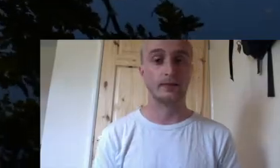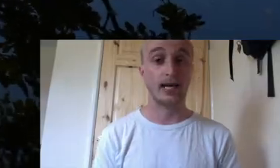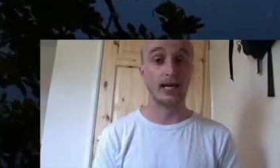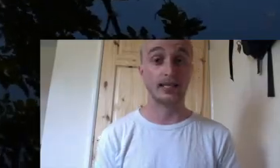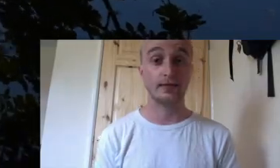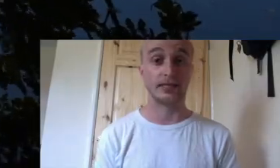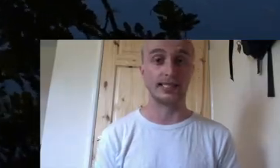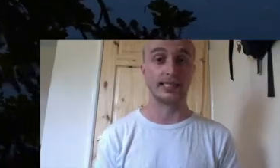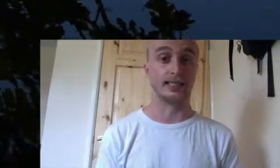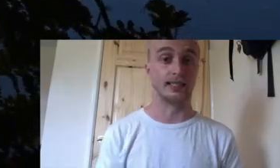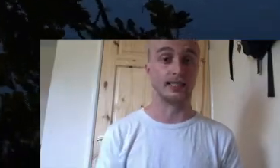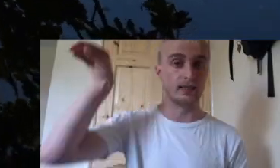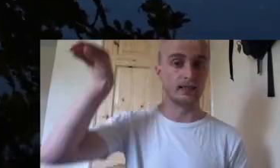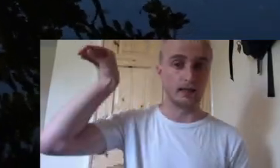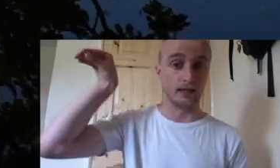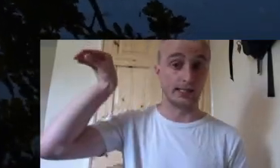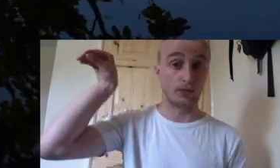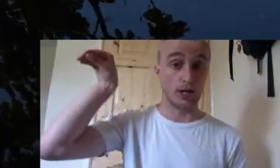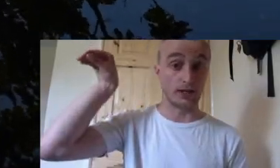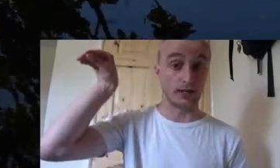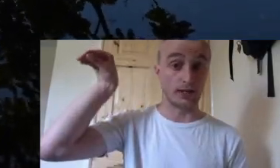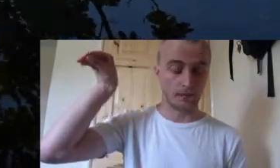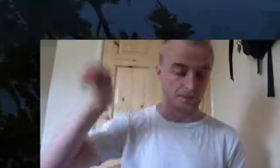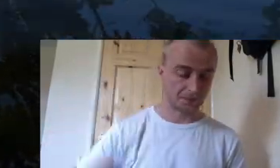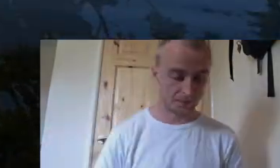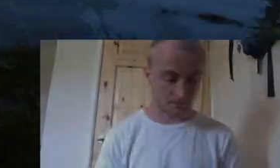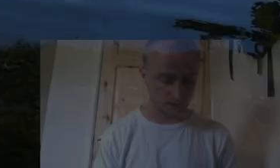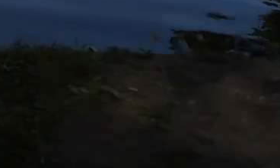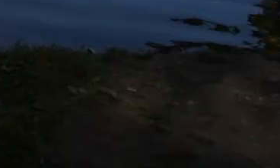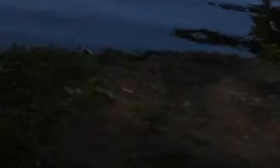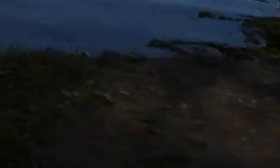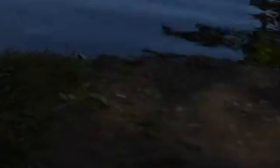And you might even see a swan.